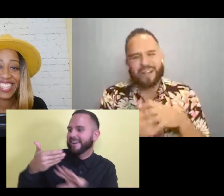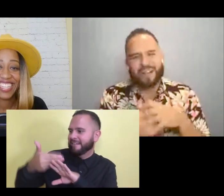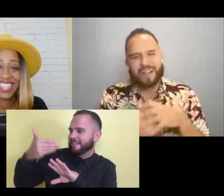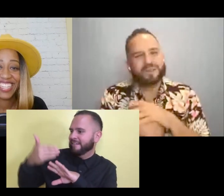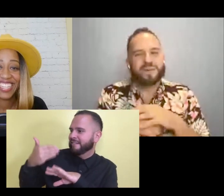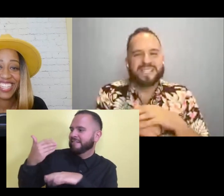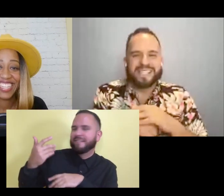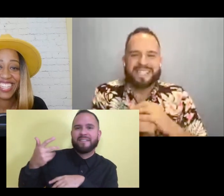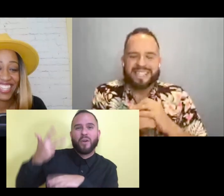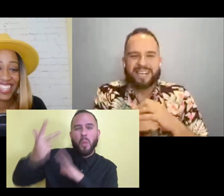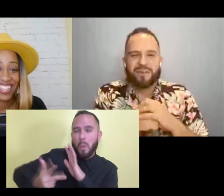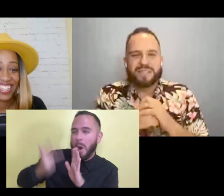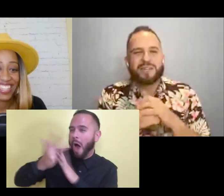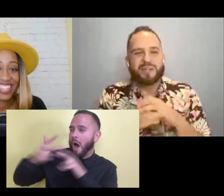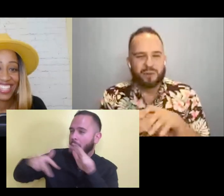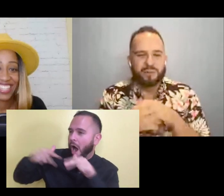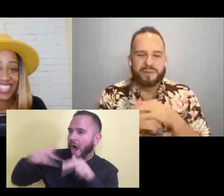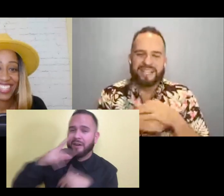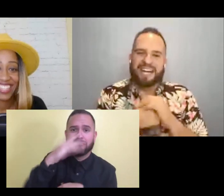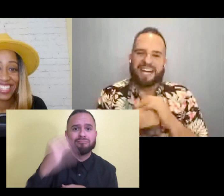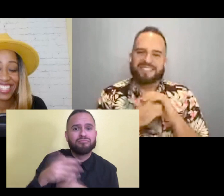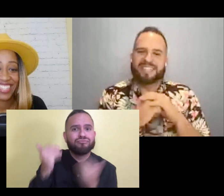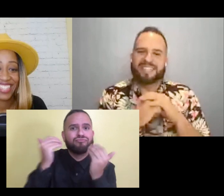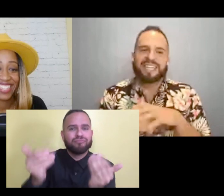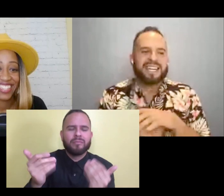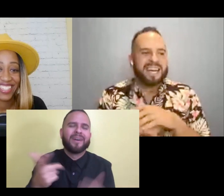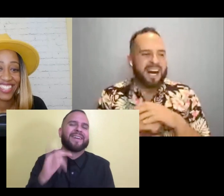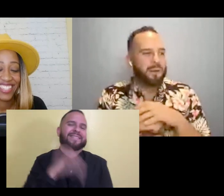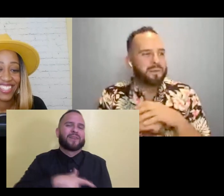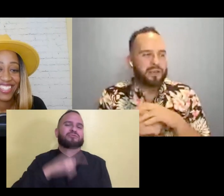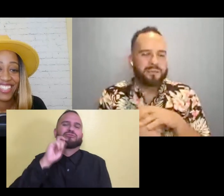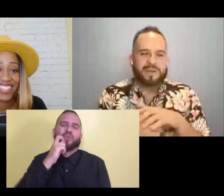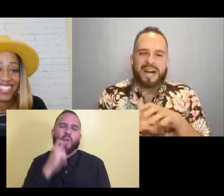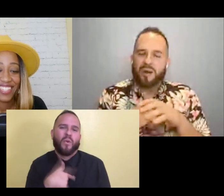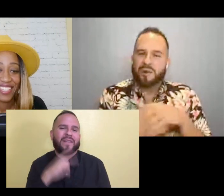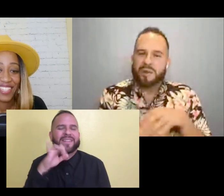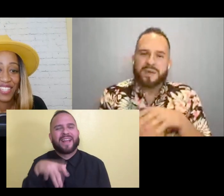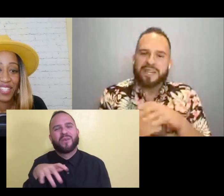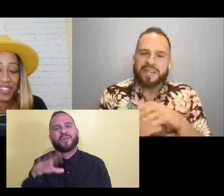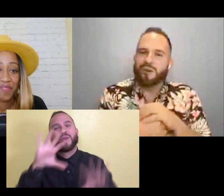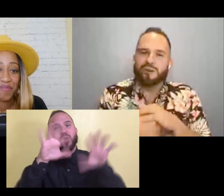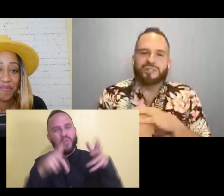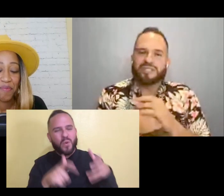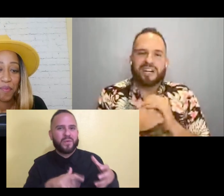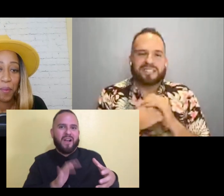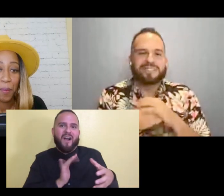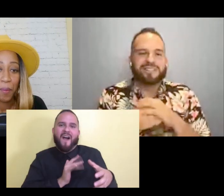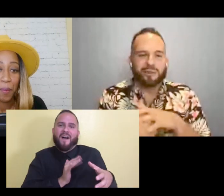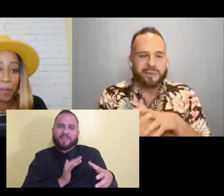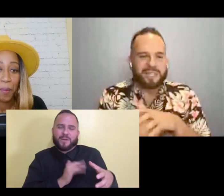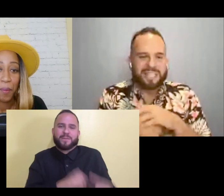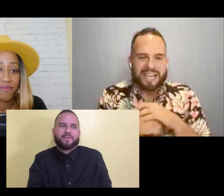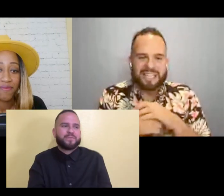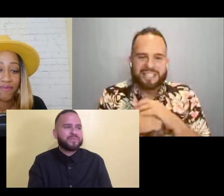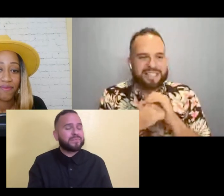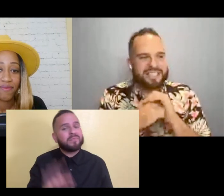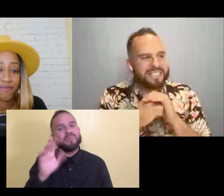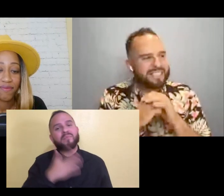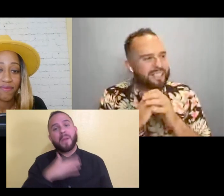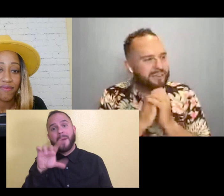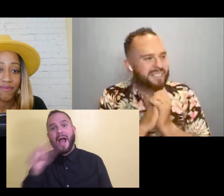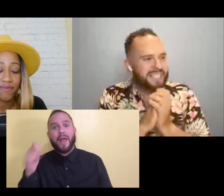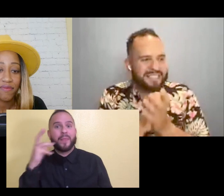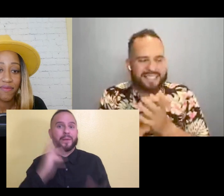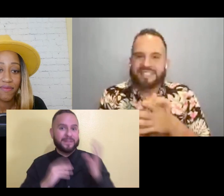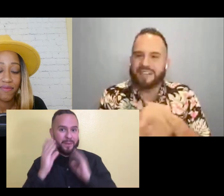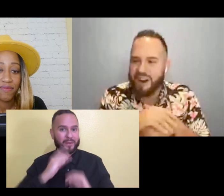other one was in Cuba, actually. Cuba, I got one of the biggest culture shocks in Cuba. Like, just